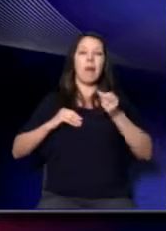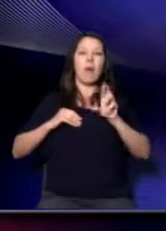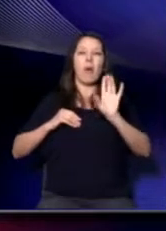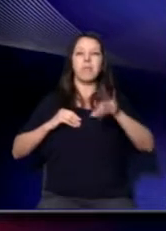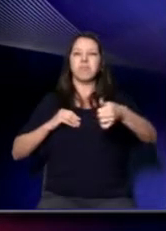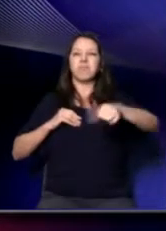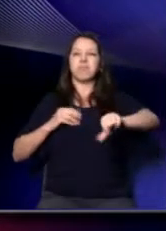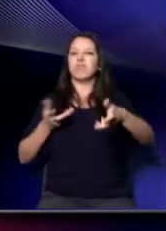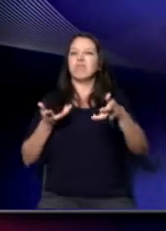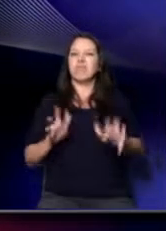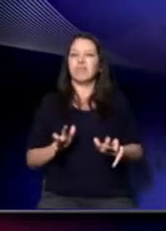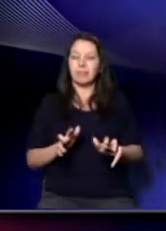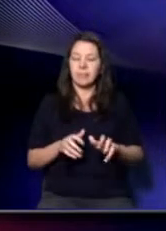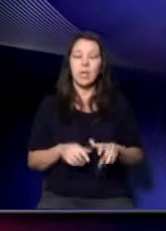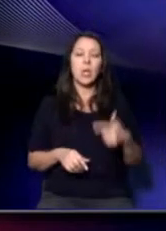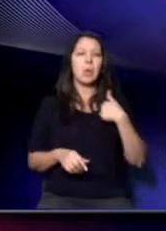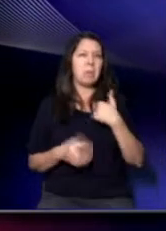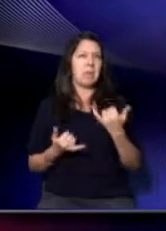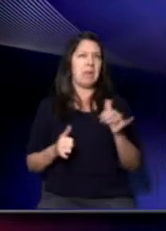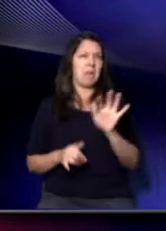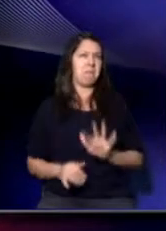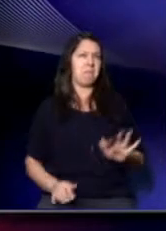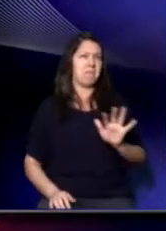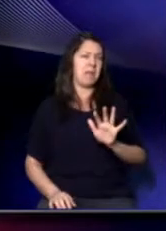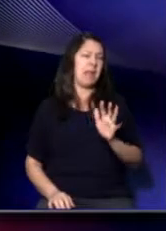We are about a little over 200,